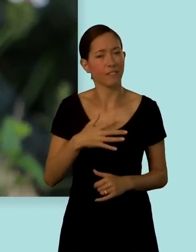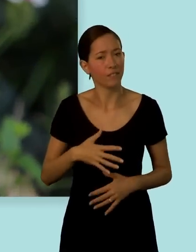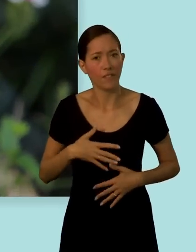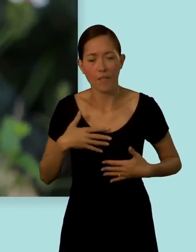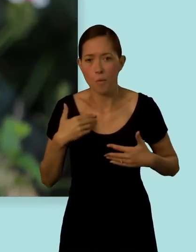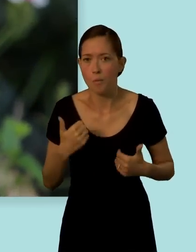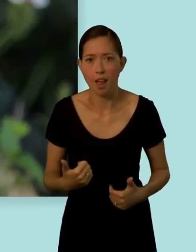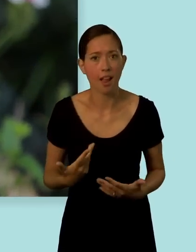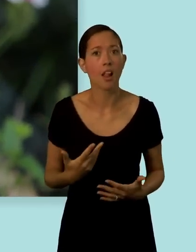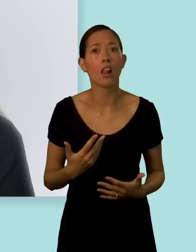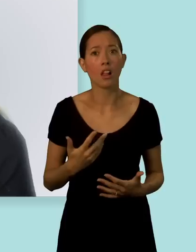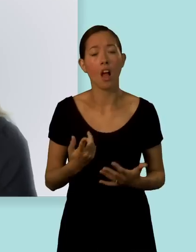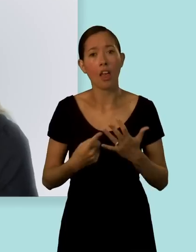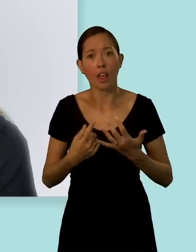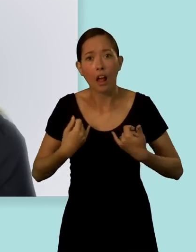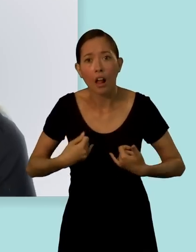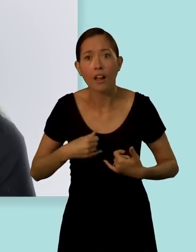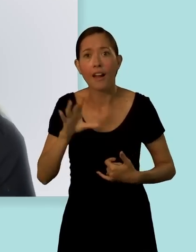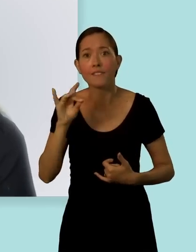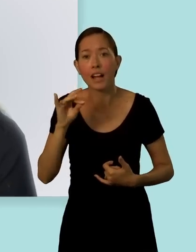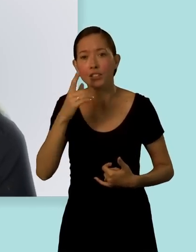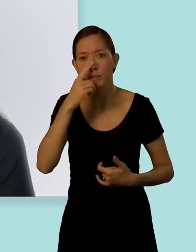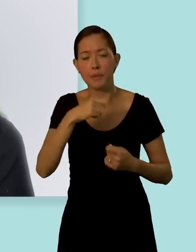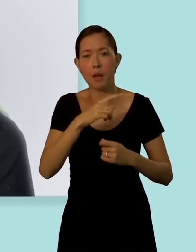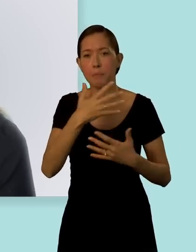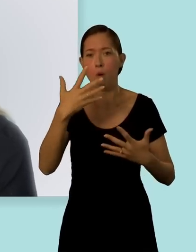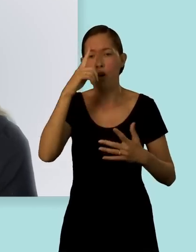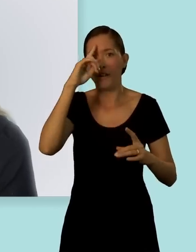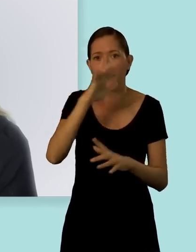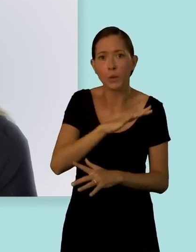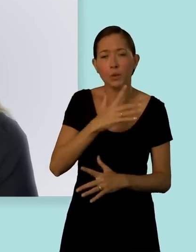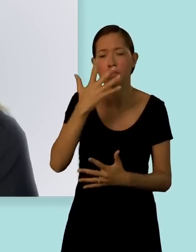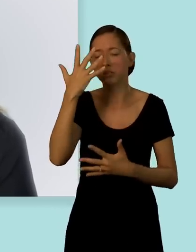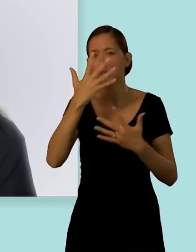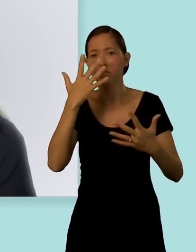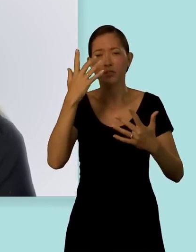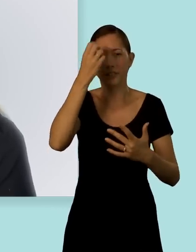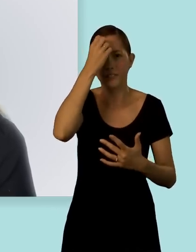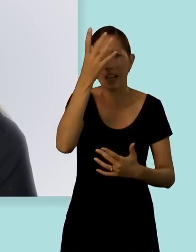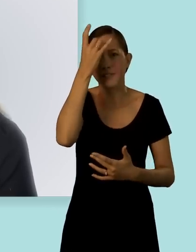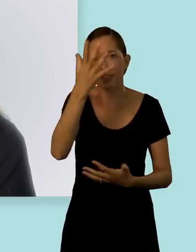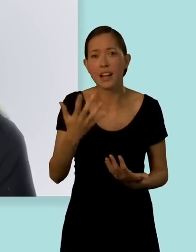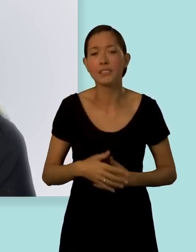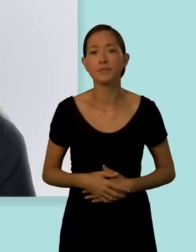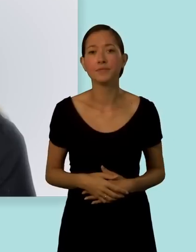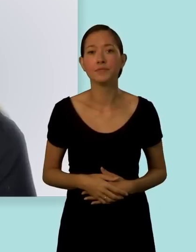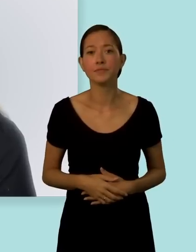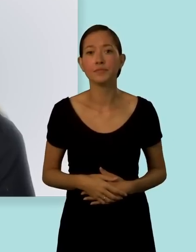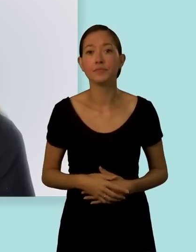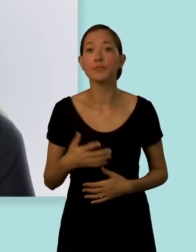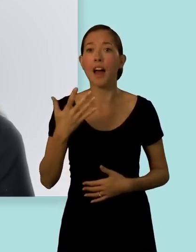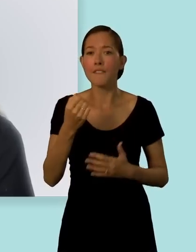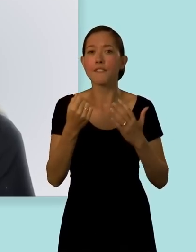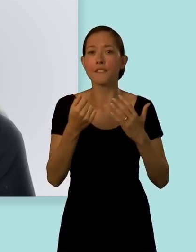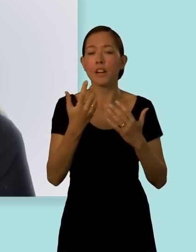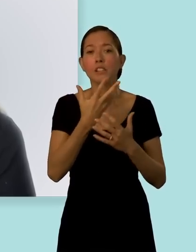anxious. So it's important that you check with the doctor if you are feeling unwell, because other illnesses and infections can make